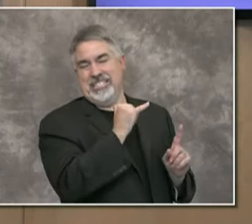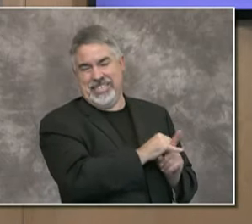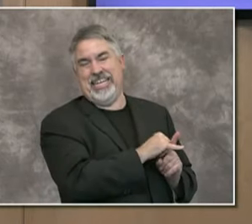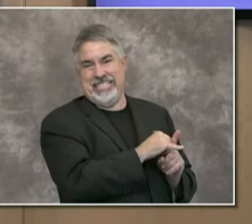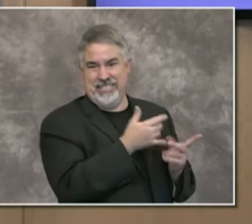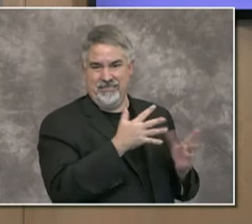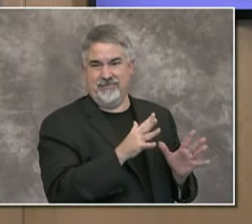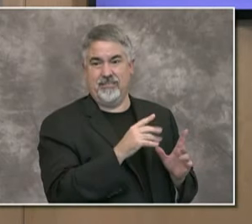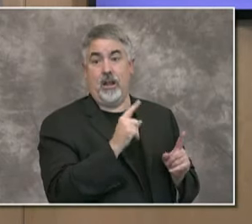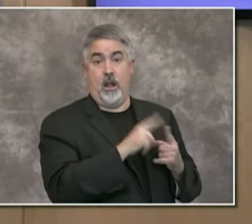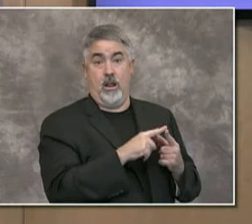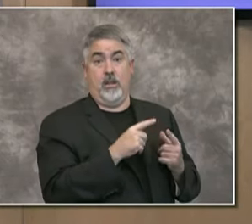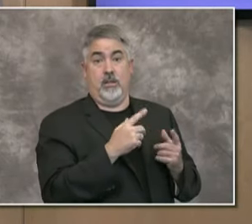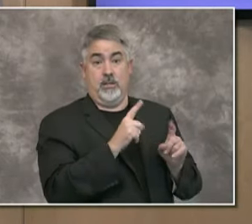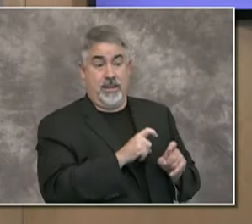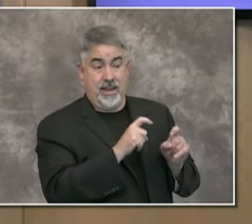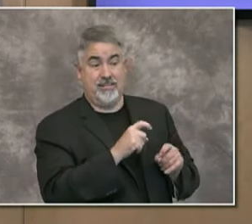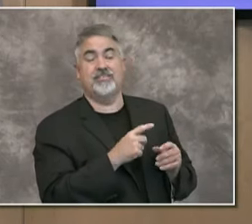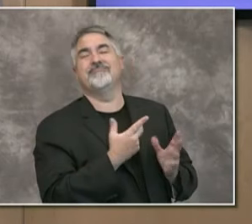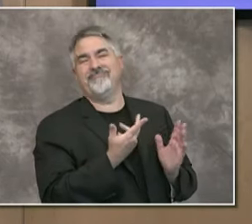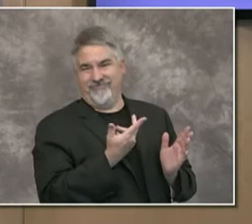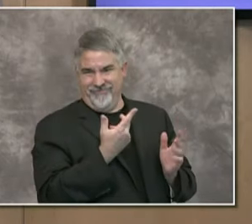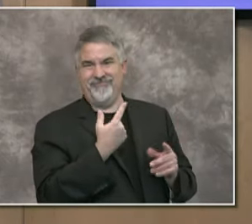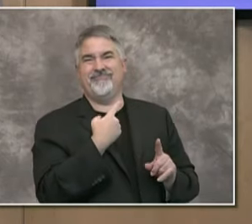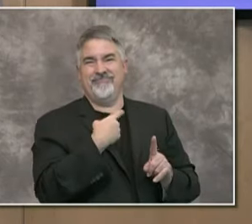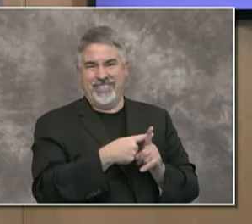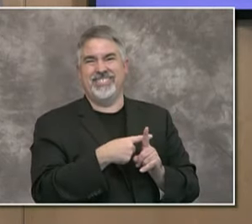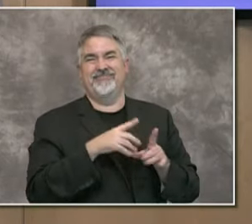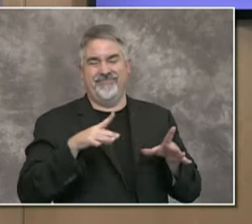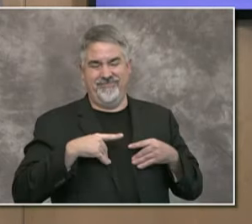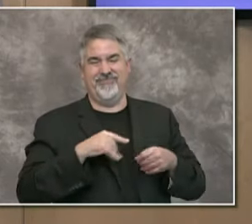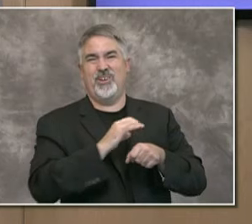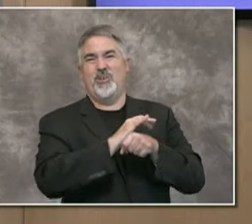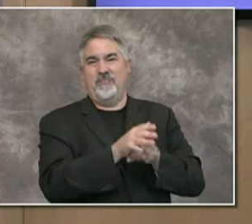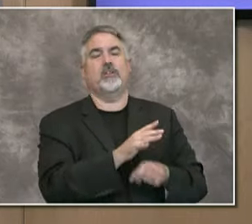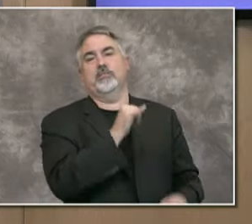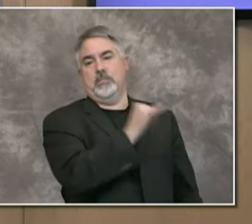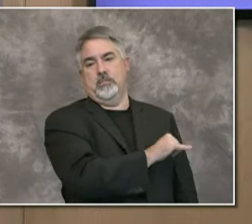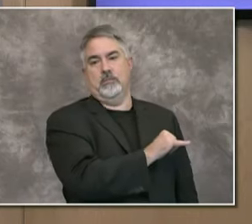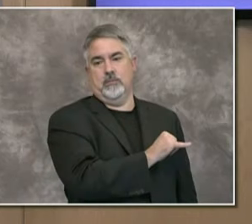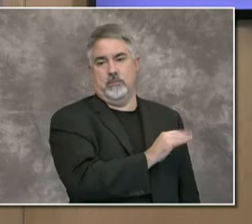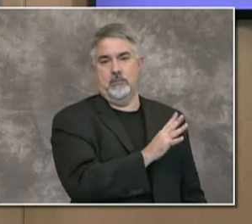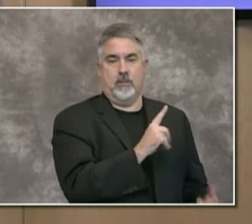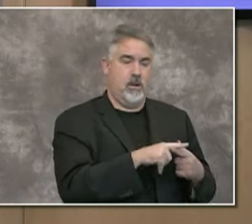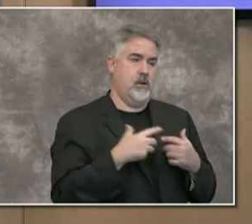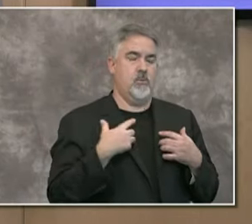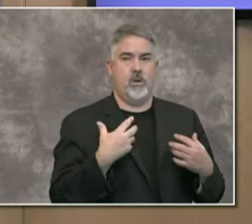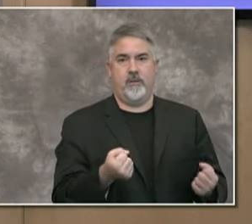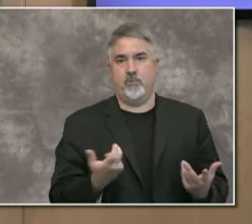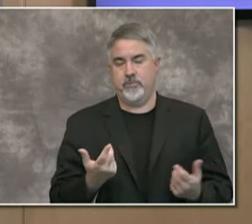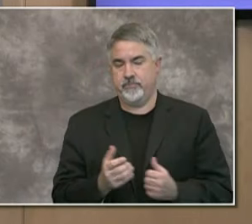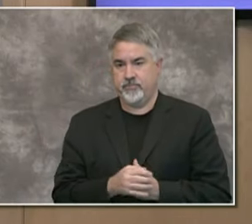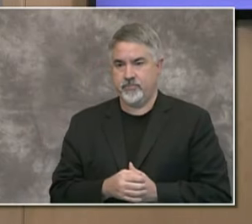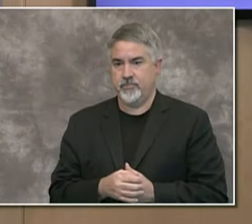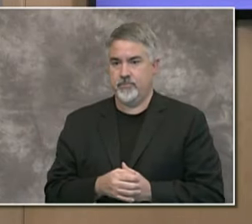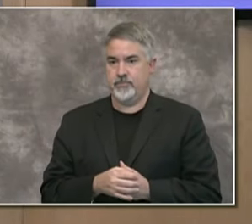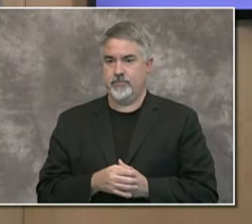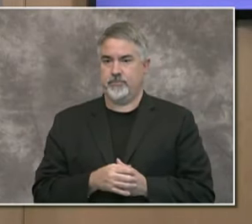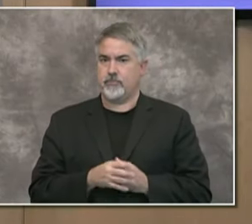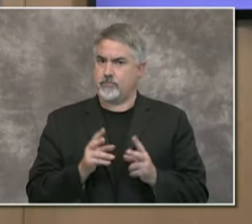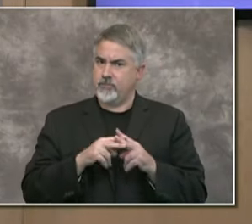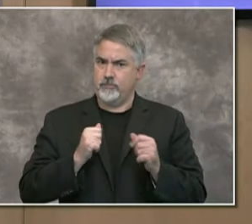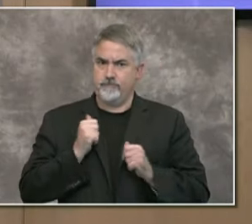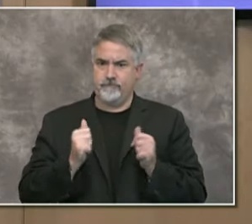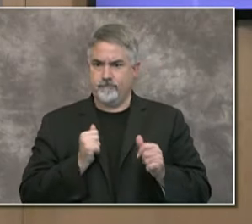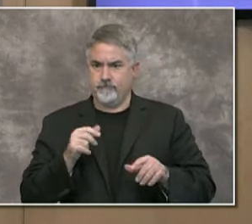test. If they test positive, then they stay in that room until they've gone through the recovery phase. And so it is a very aggressive and very